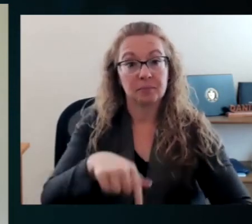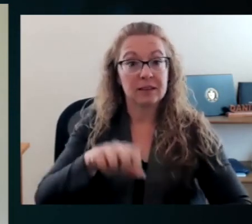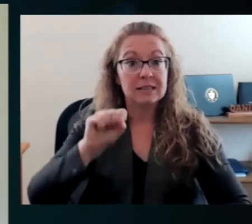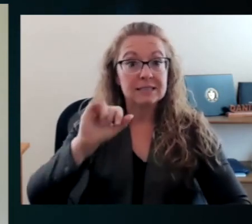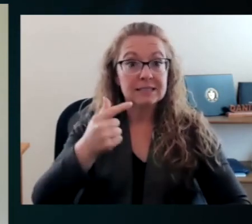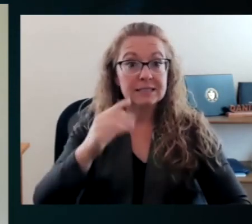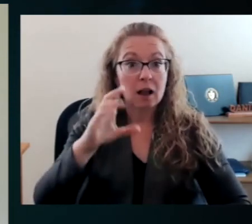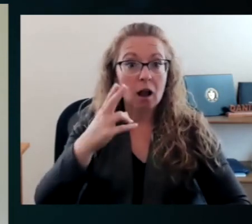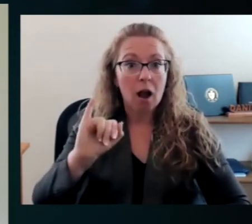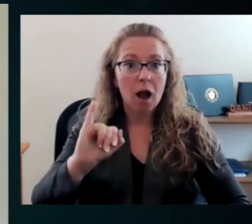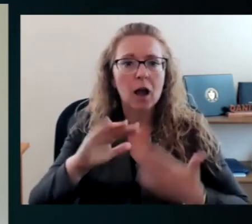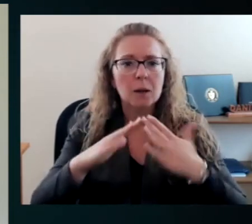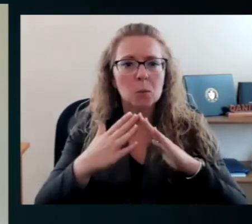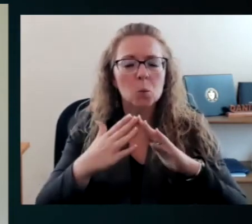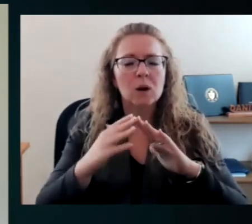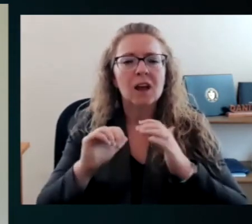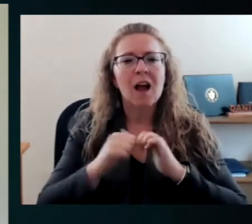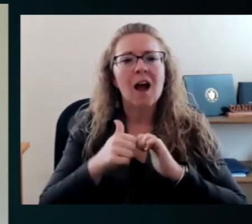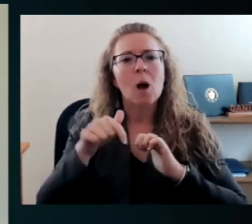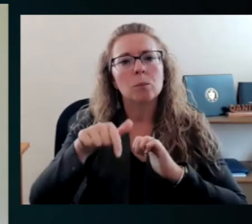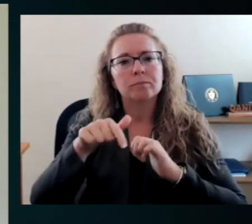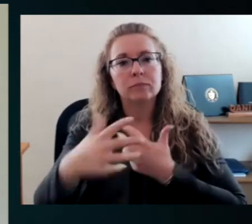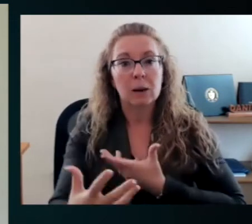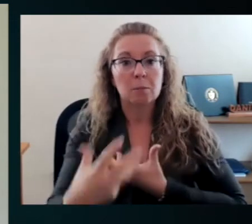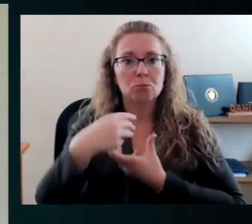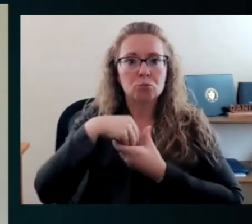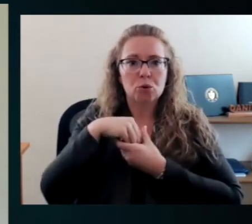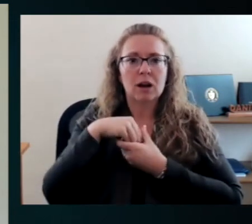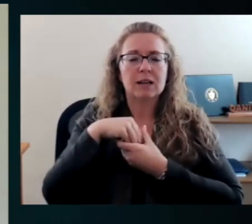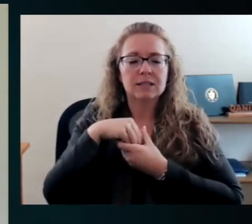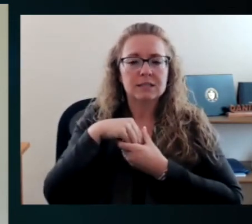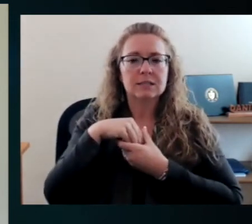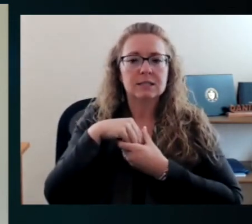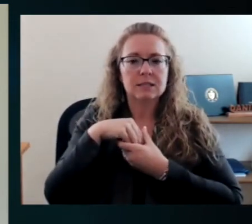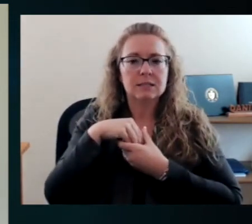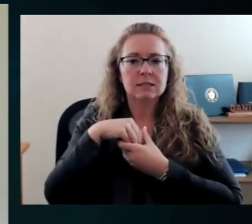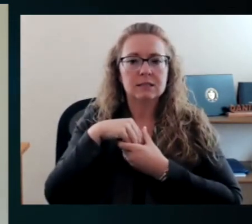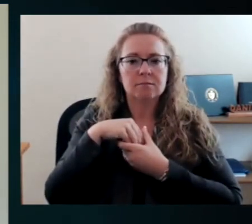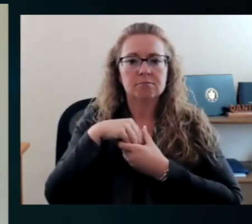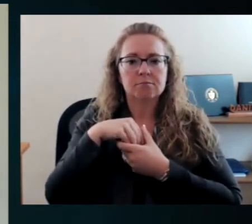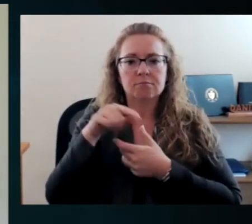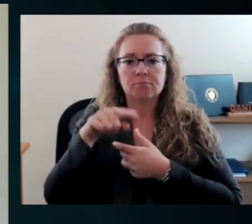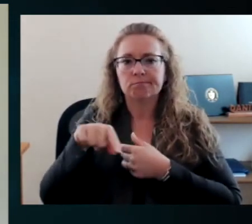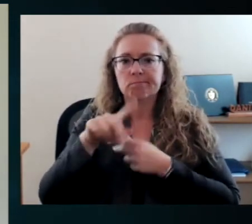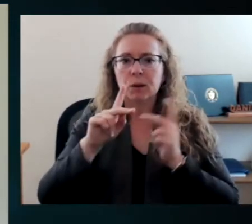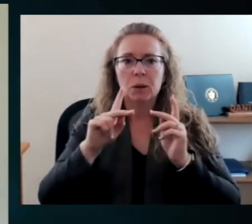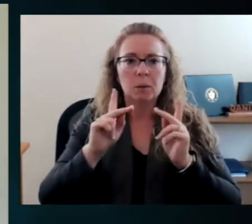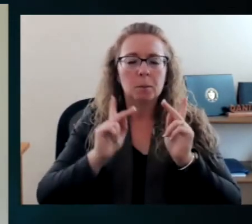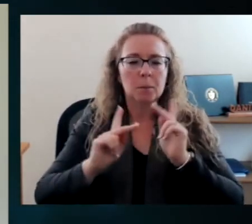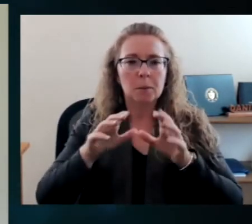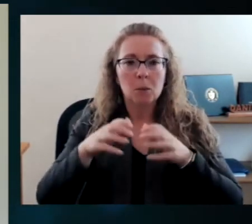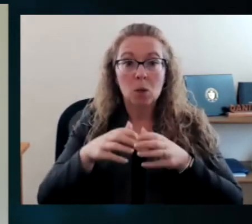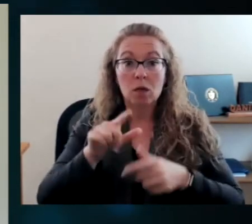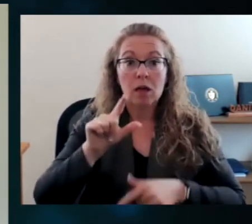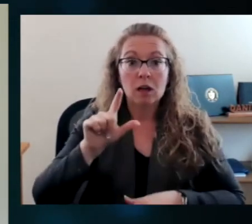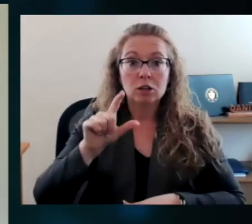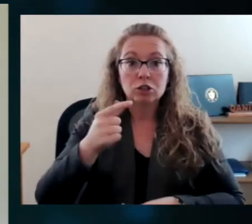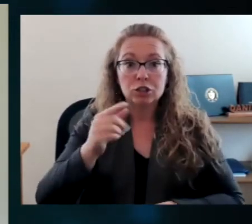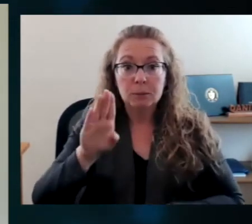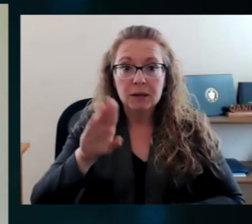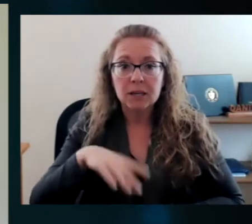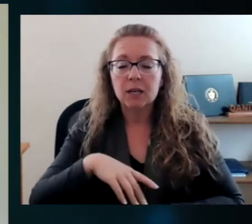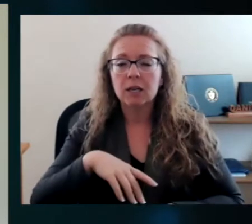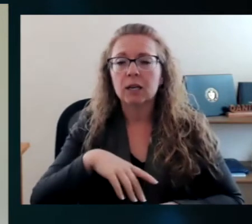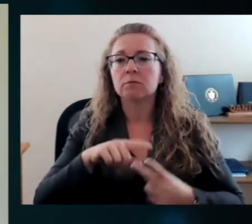embrace gender non-conforming people or even LGBT people, I think the